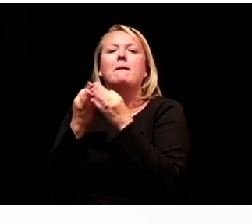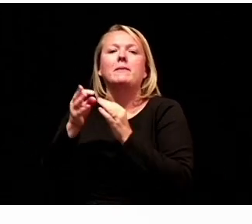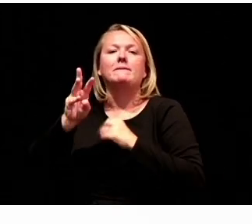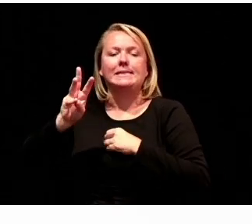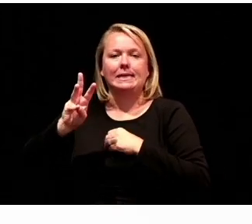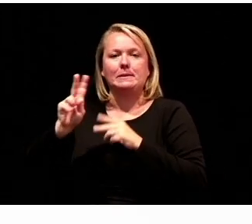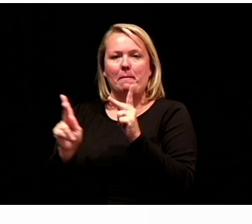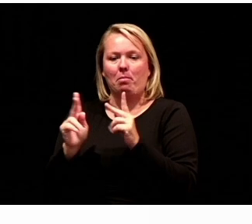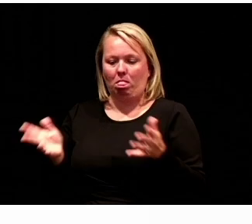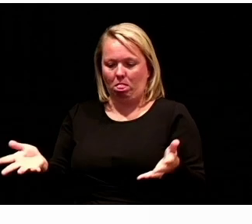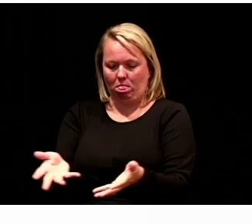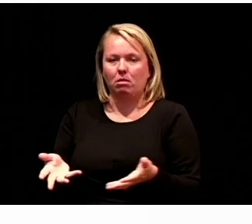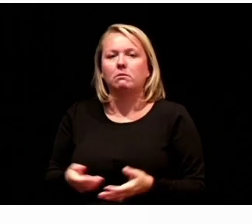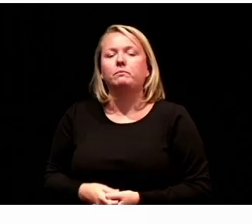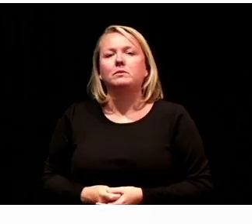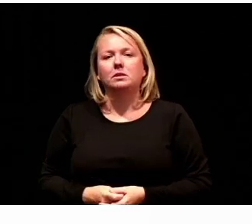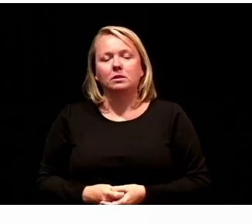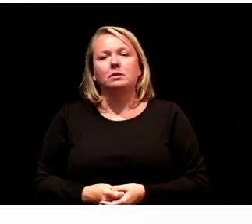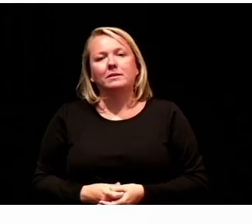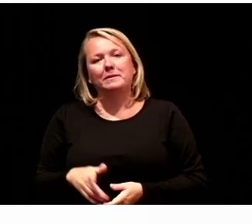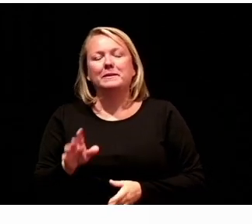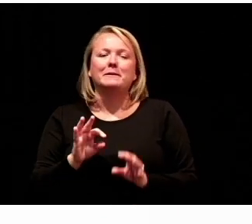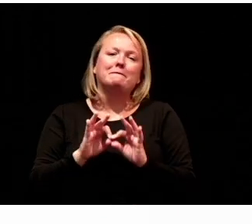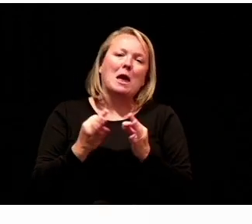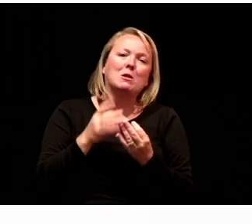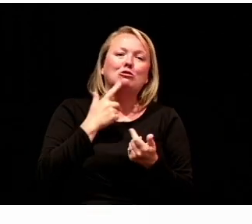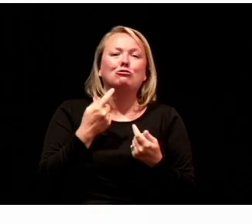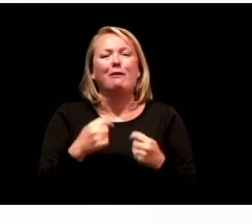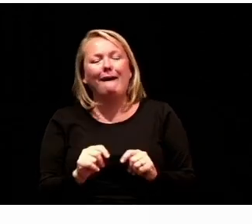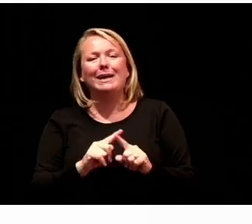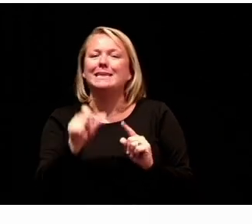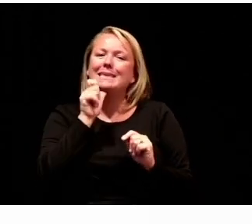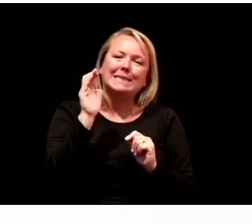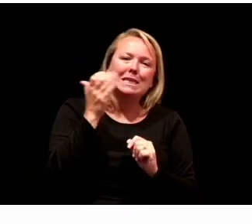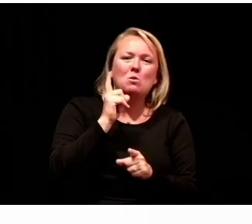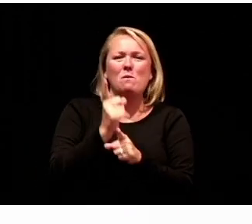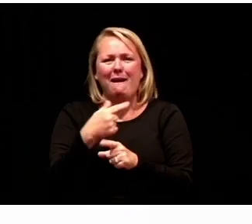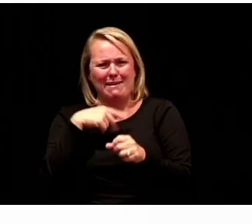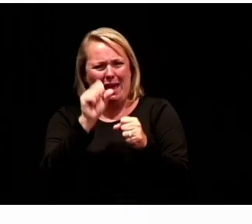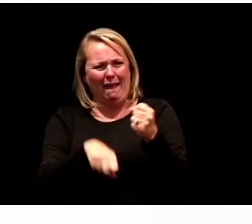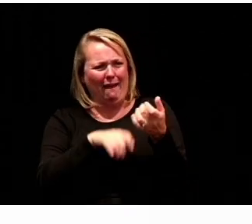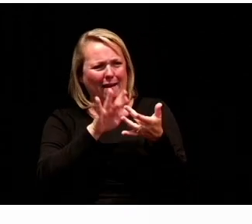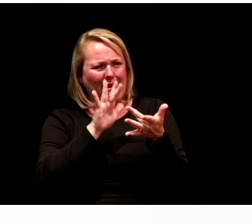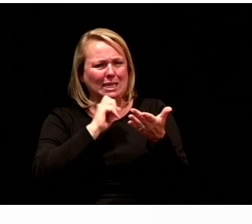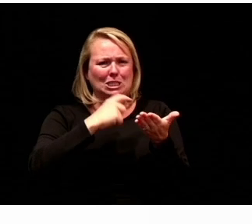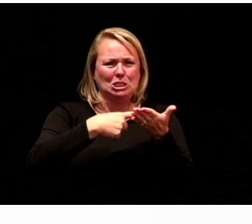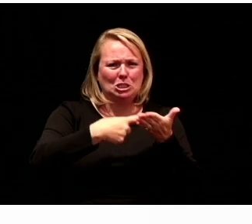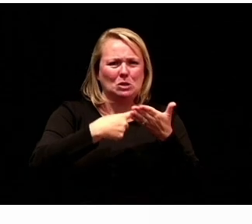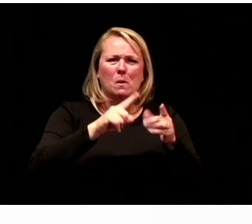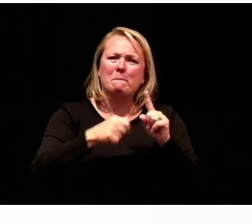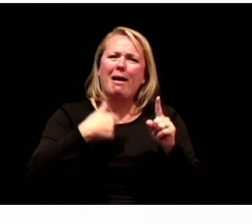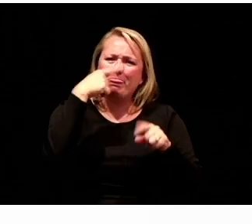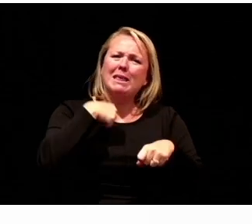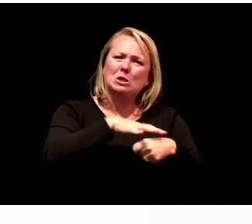within a condo owners association. They had done the application, they found that they were qualified in every other way, so they were able